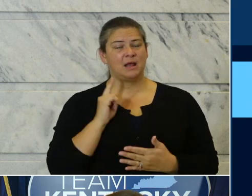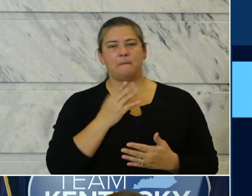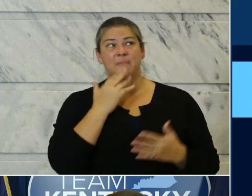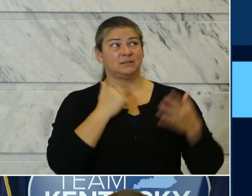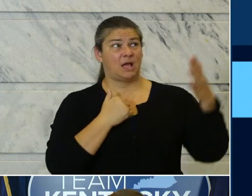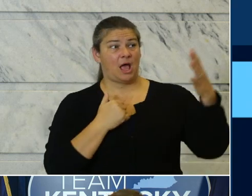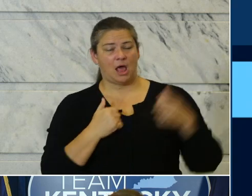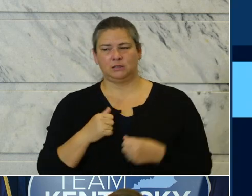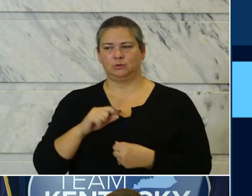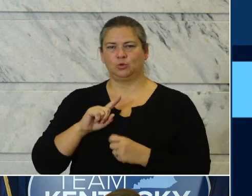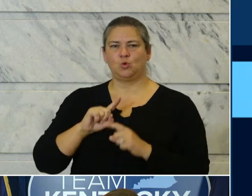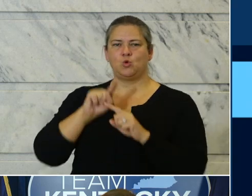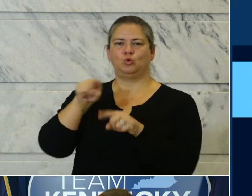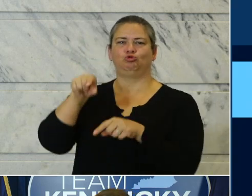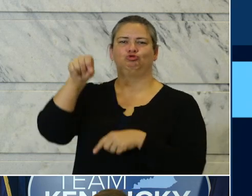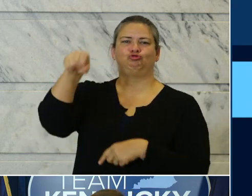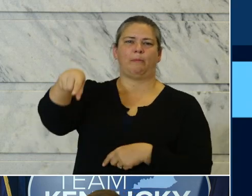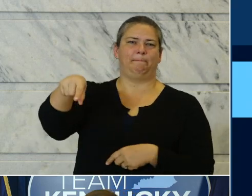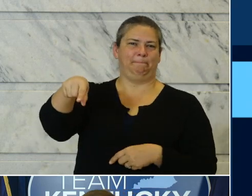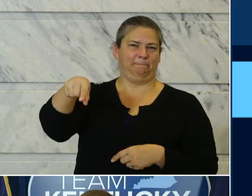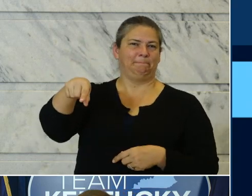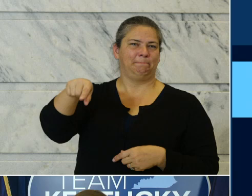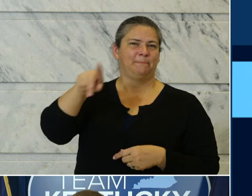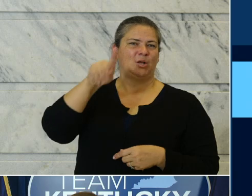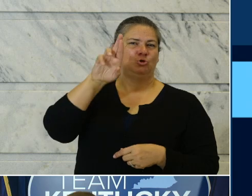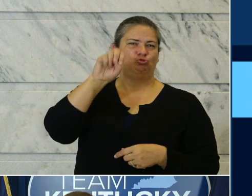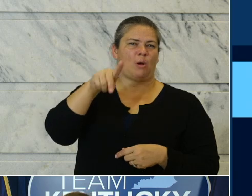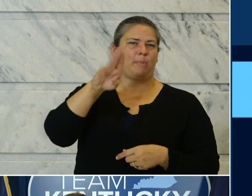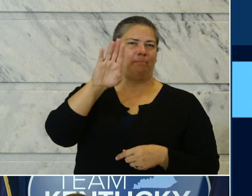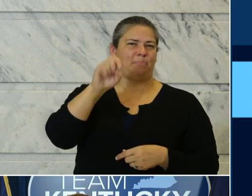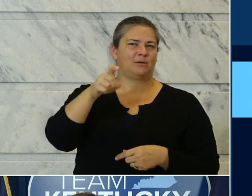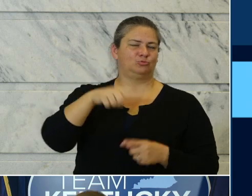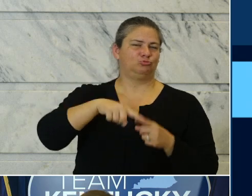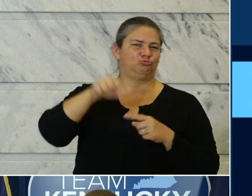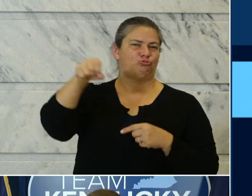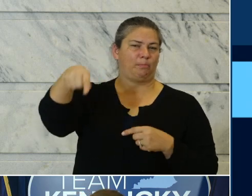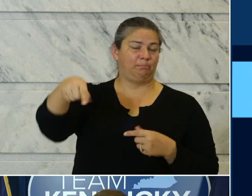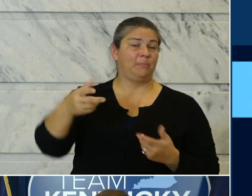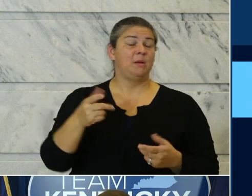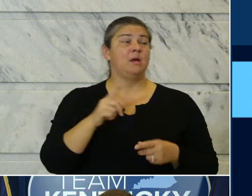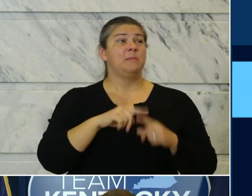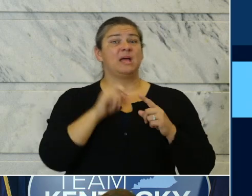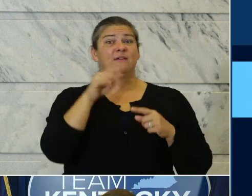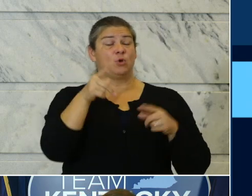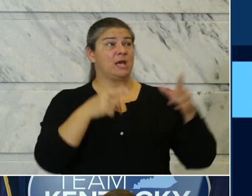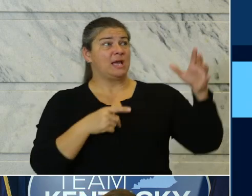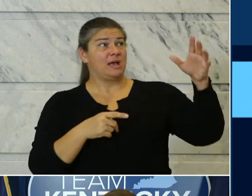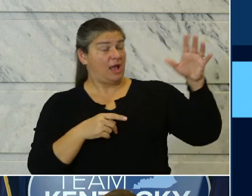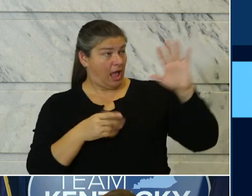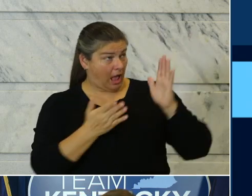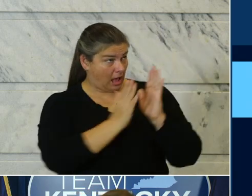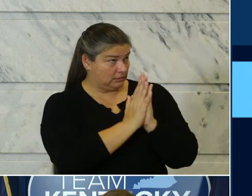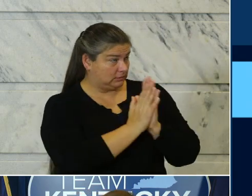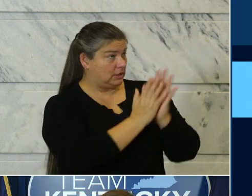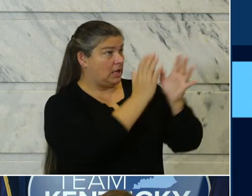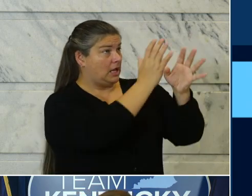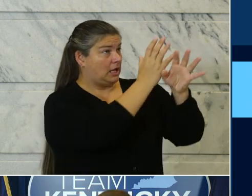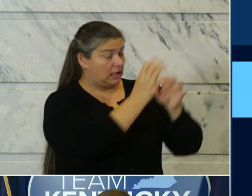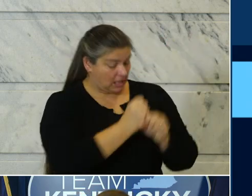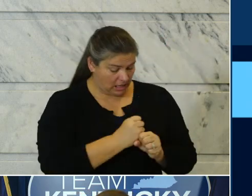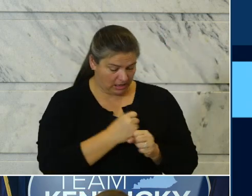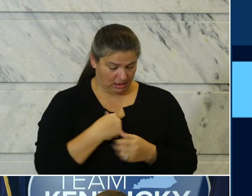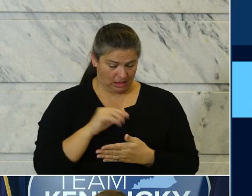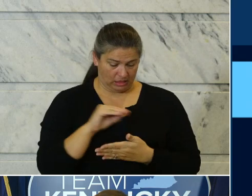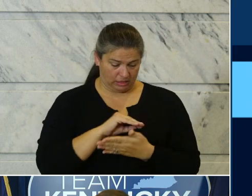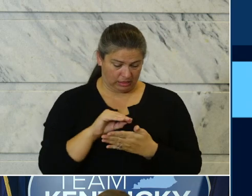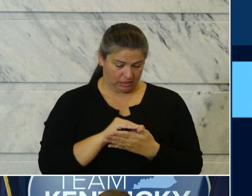in. I encourage you, if you have received your absentee ballot, fill it out when you get it. Make sure you follow all the instructions. You